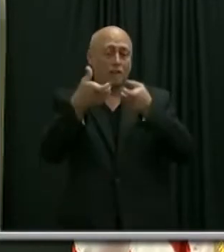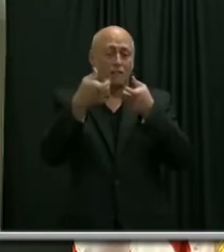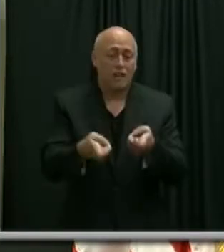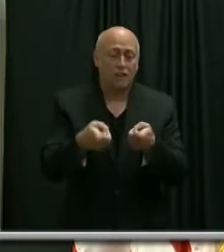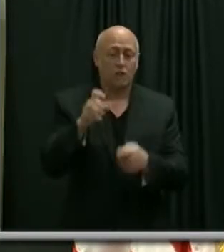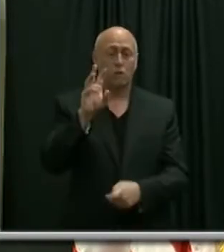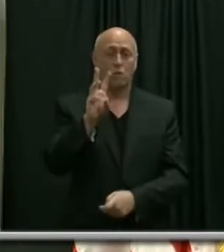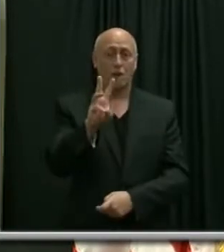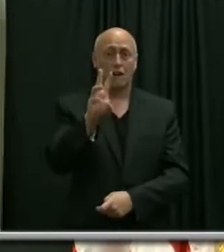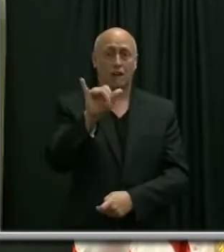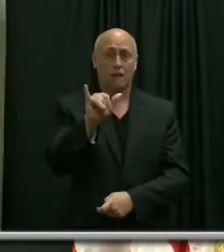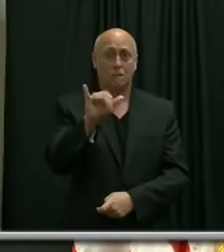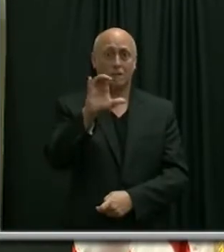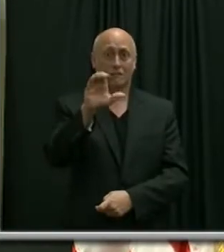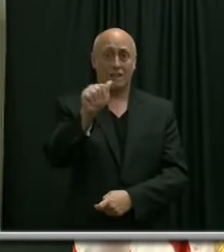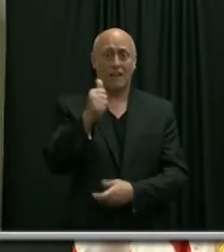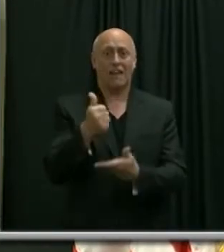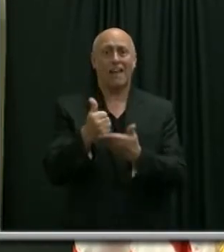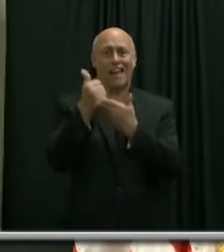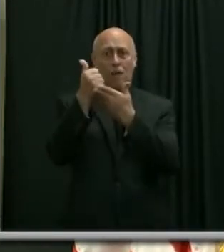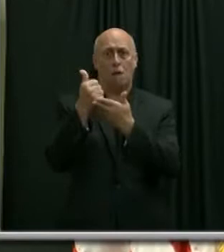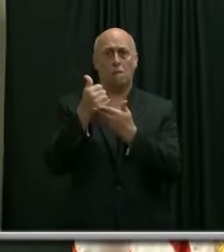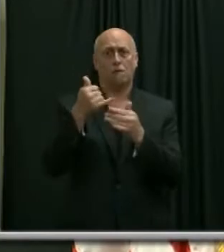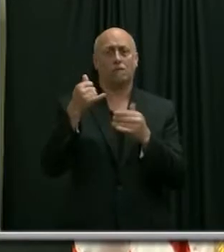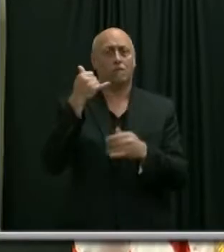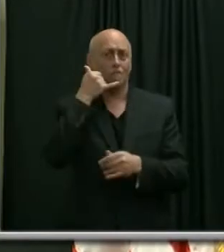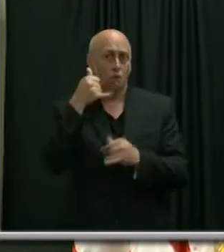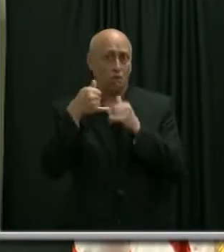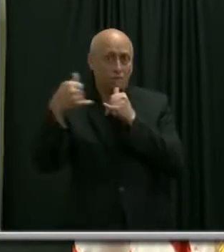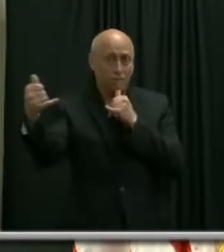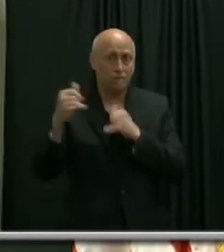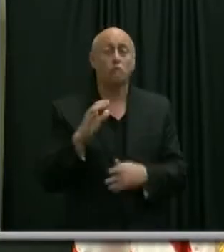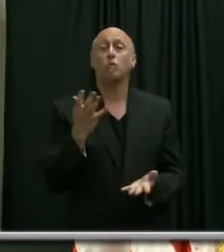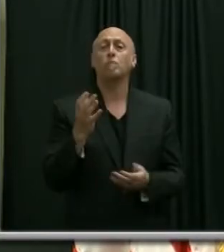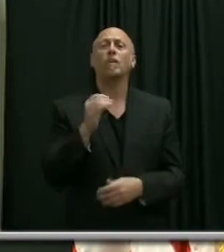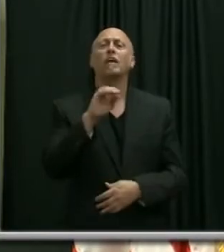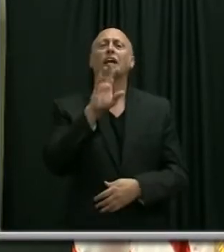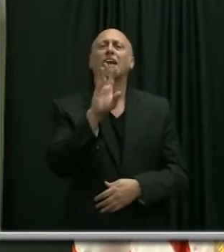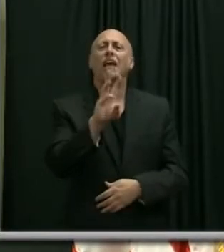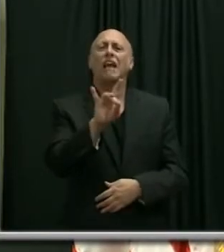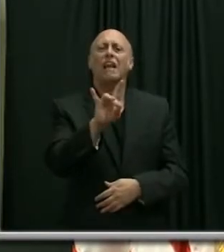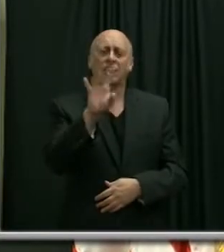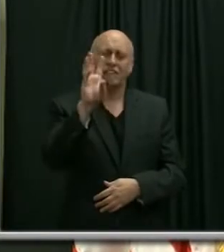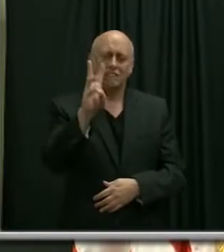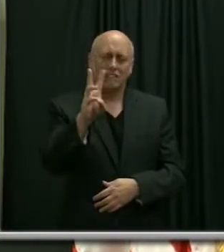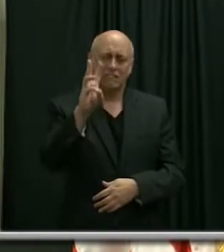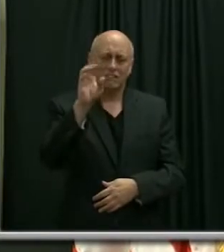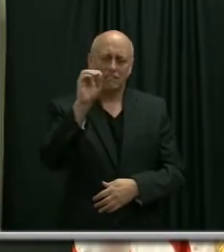and Support Helpline. To call, you would call